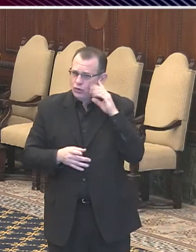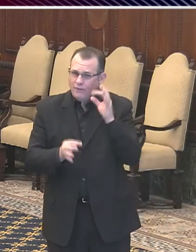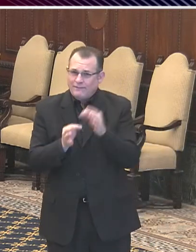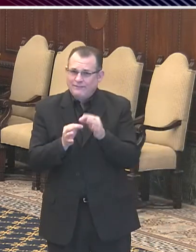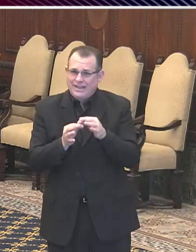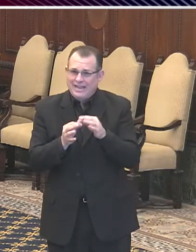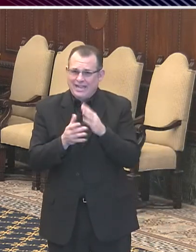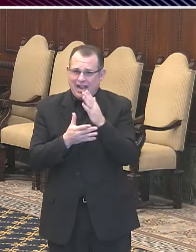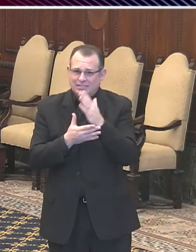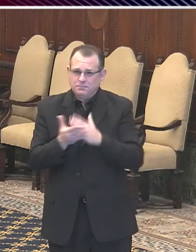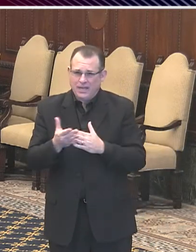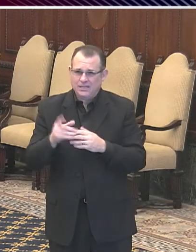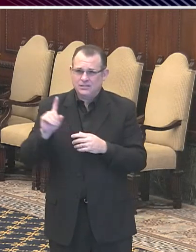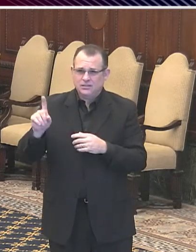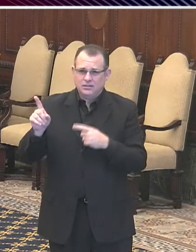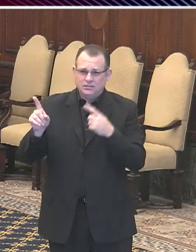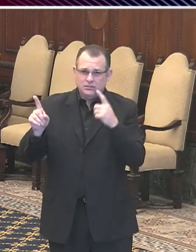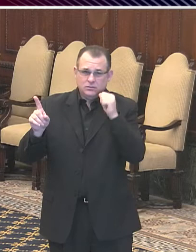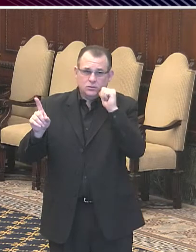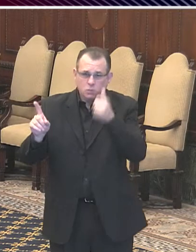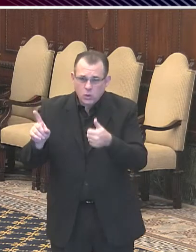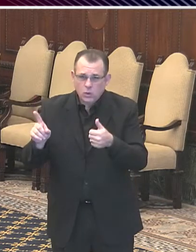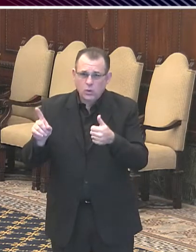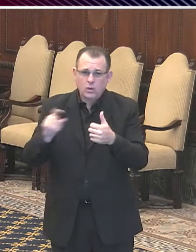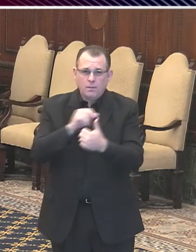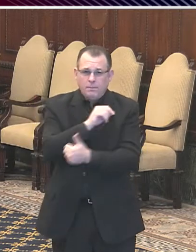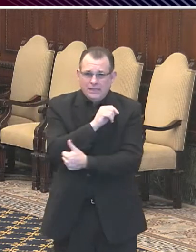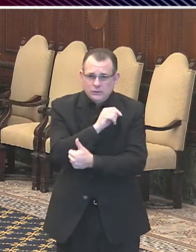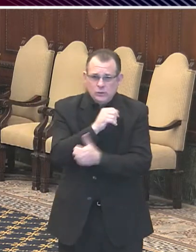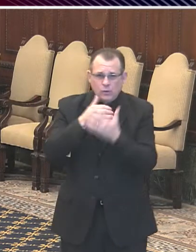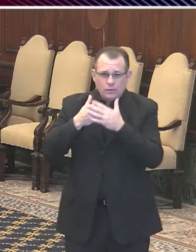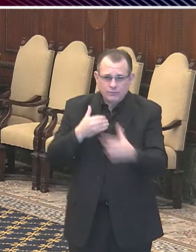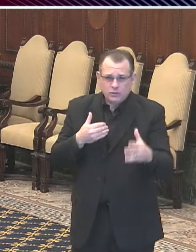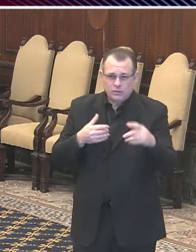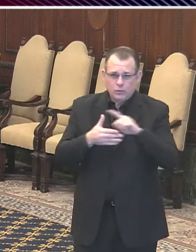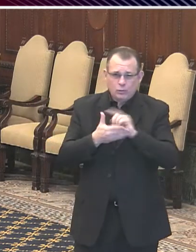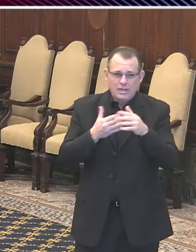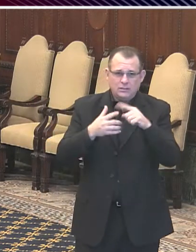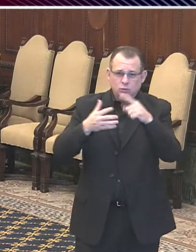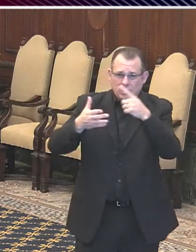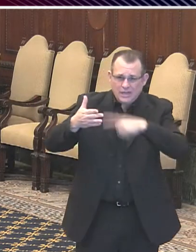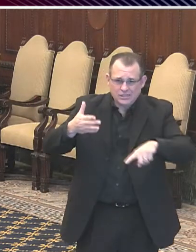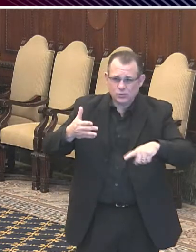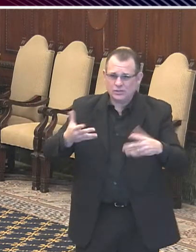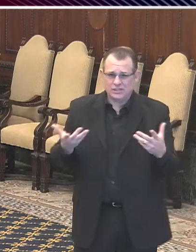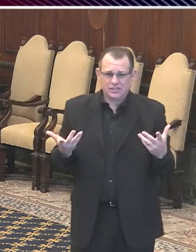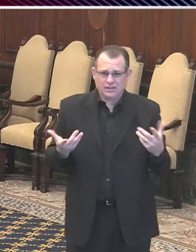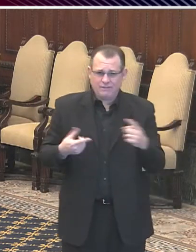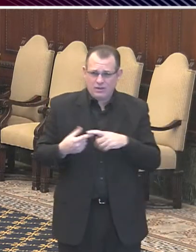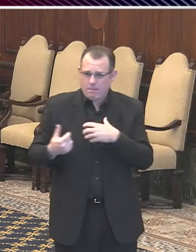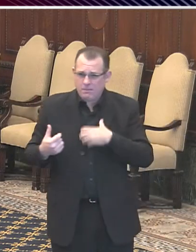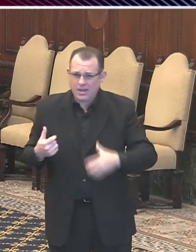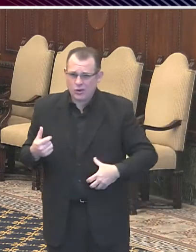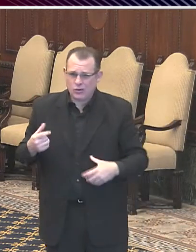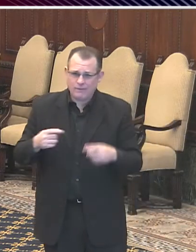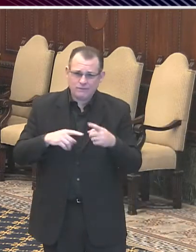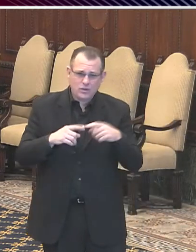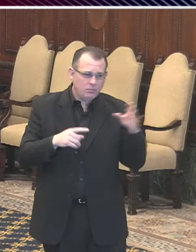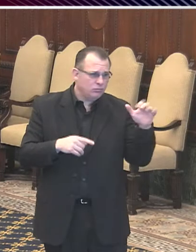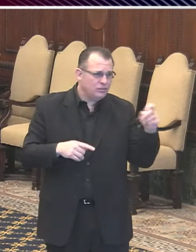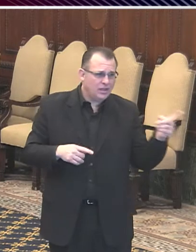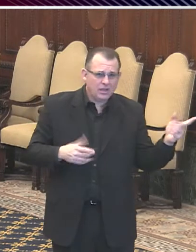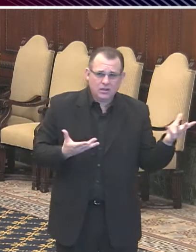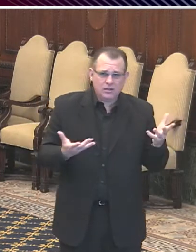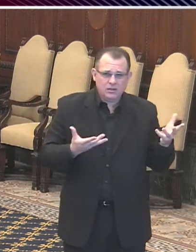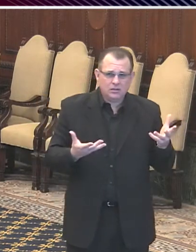into tomorrow and then the weekend and next week. Just maybe from the mayor or from Brian, what